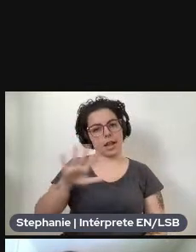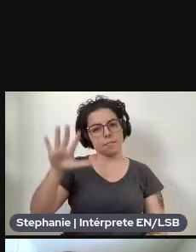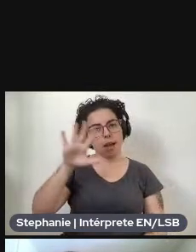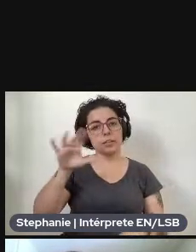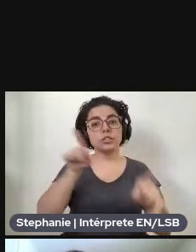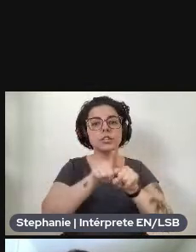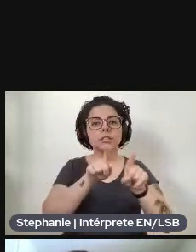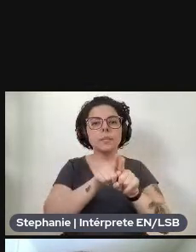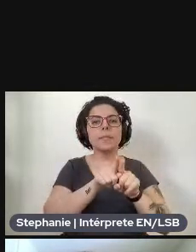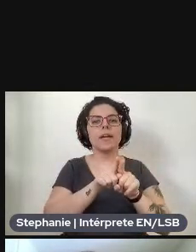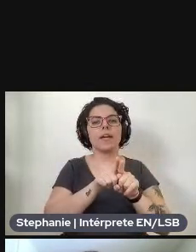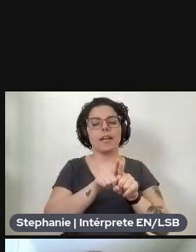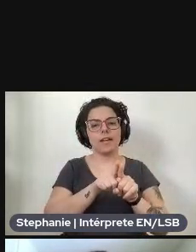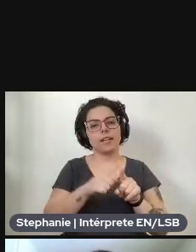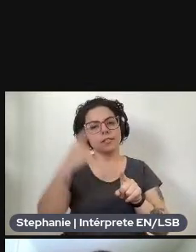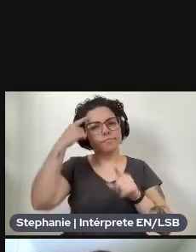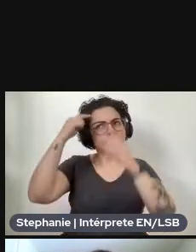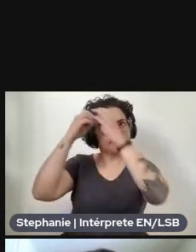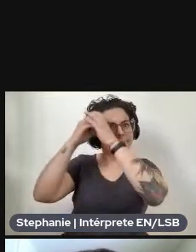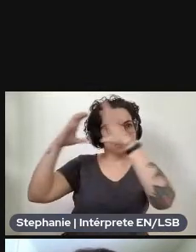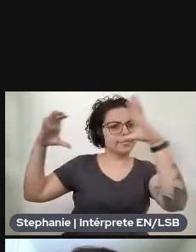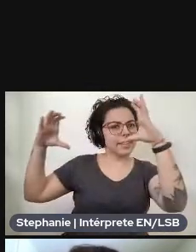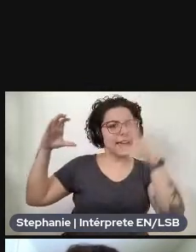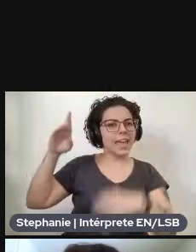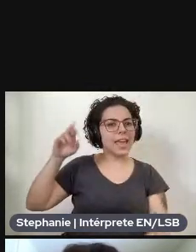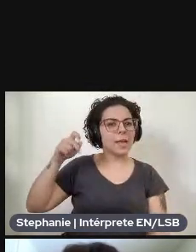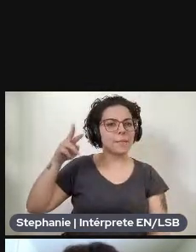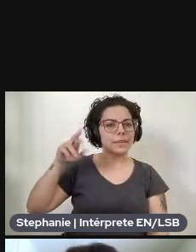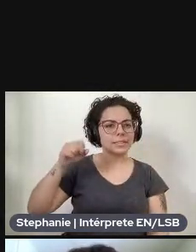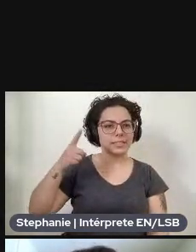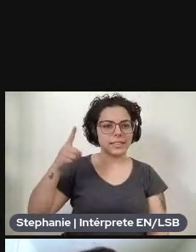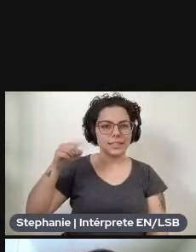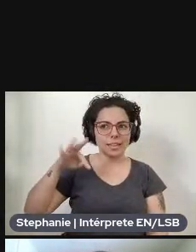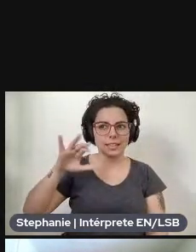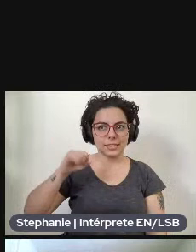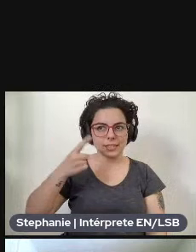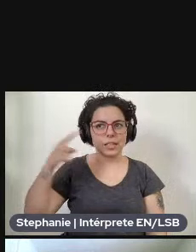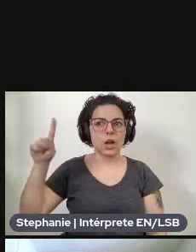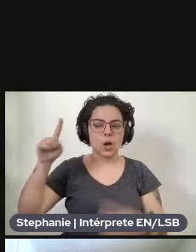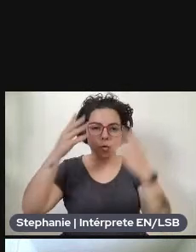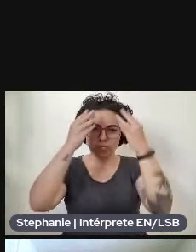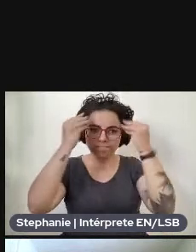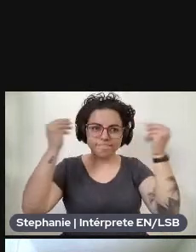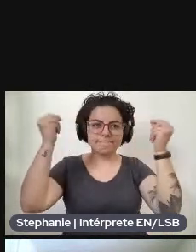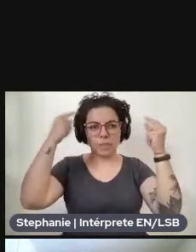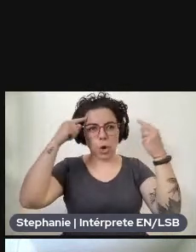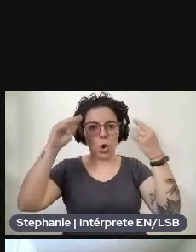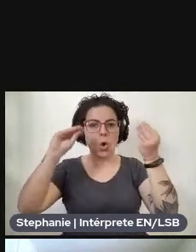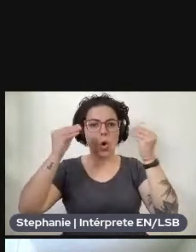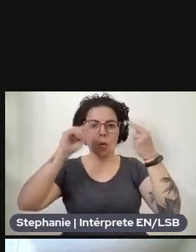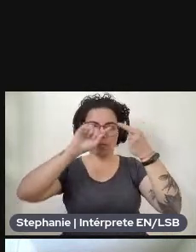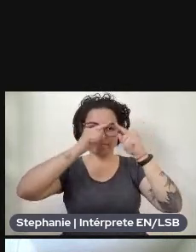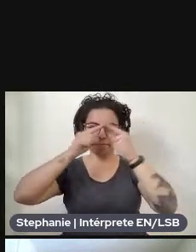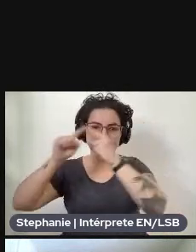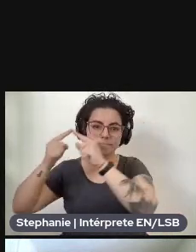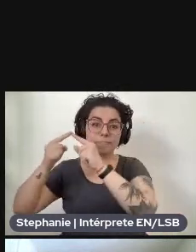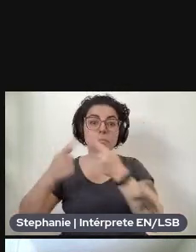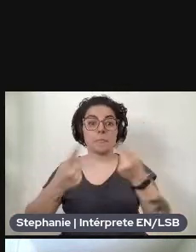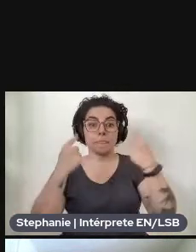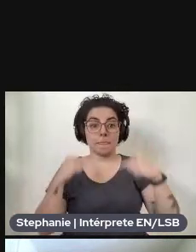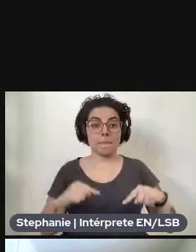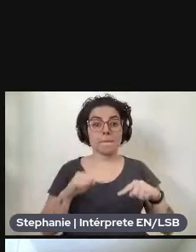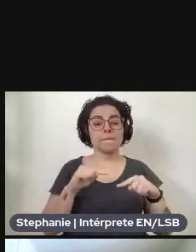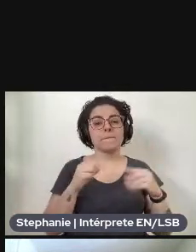which corresponds to semantic description. Encoding corresponds to more